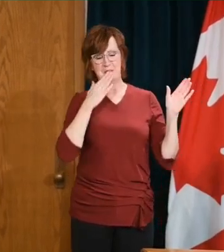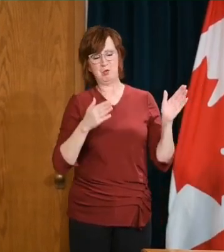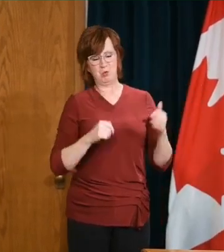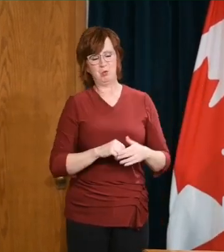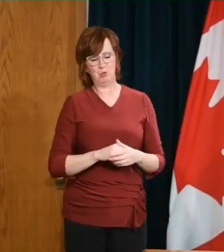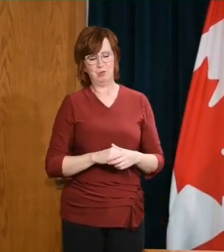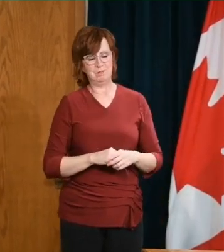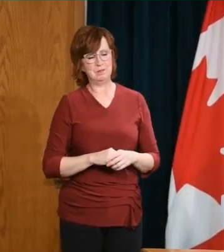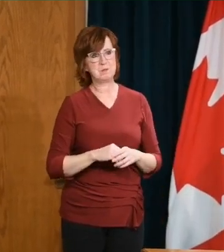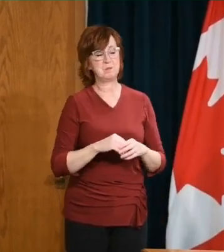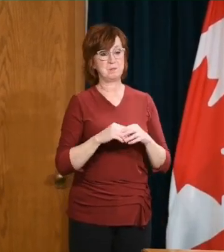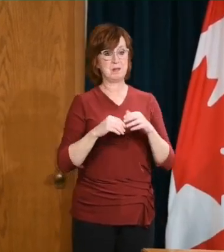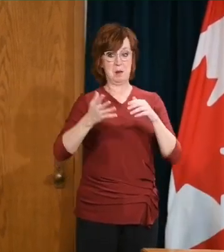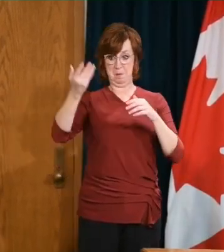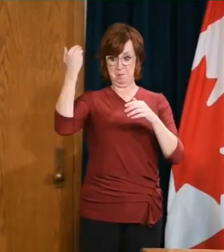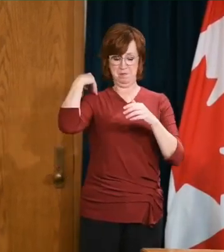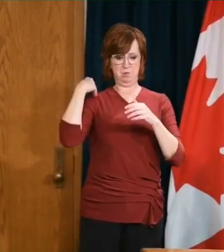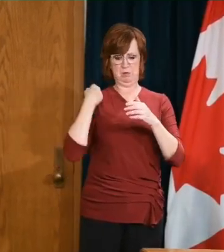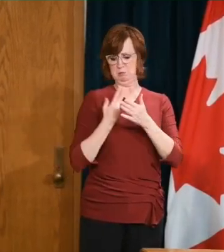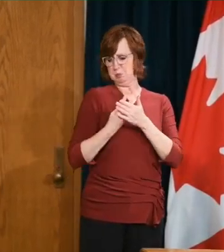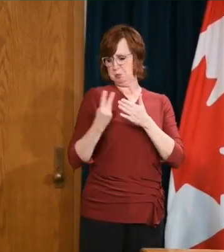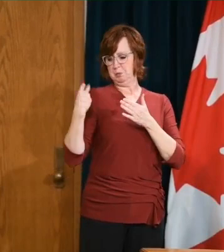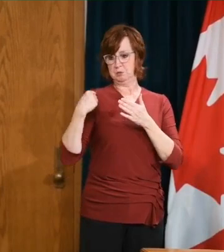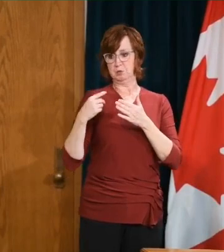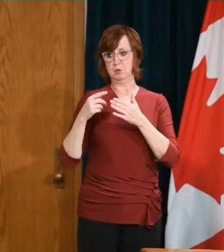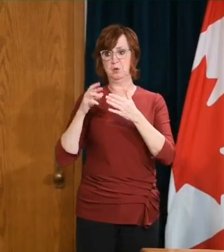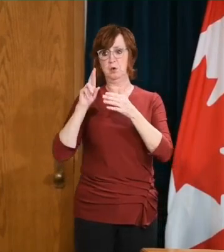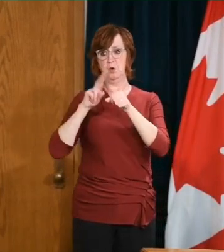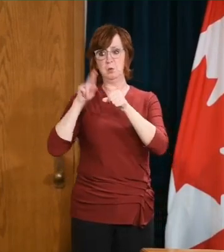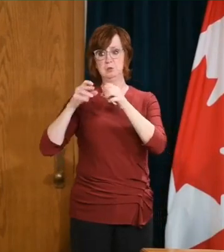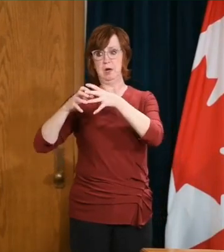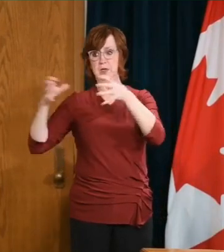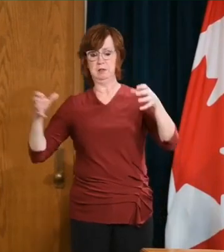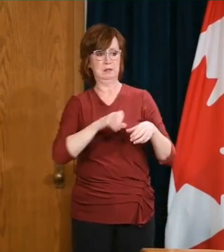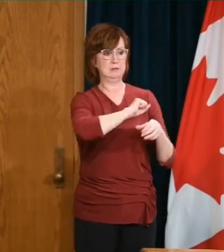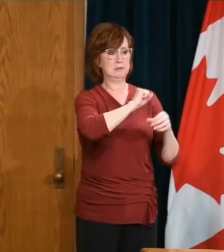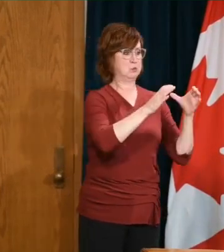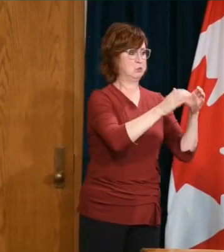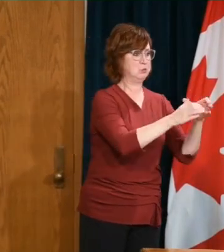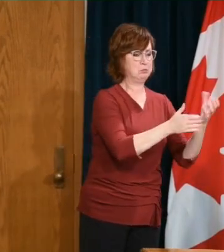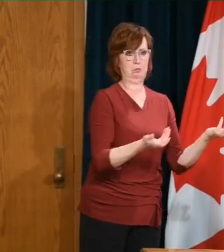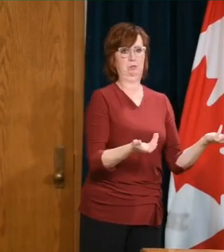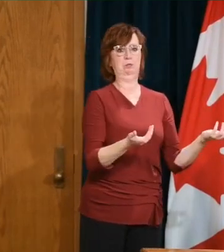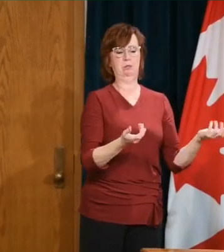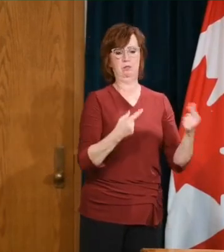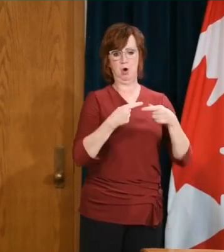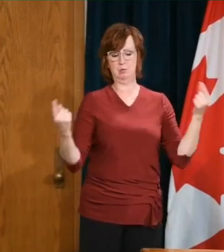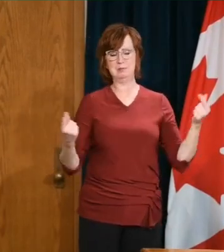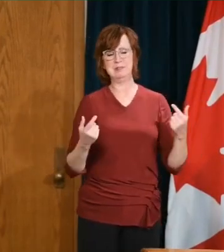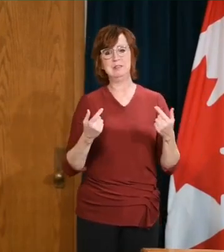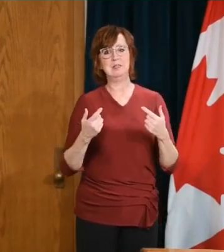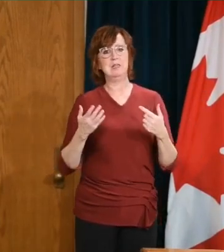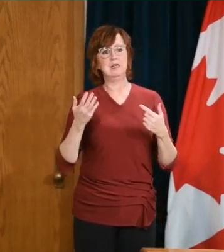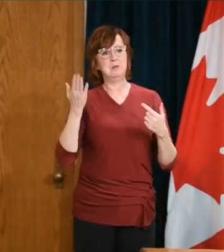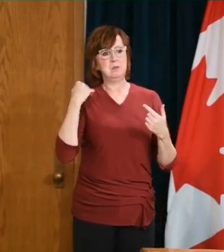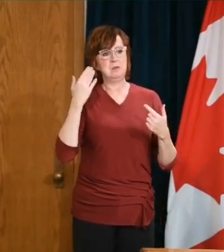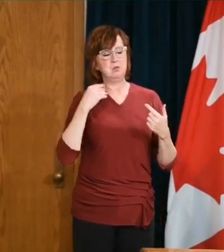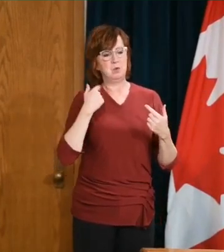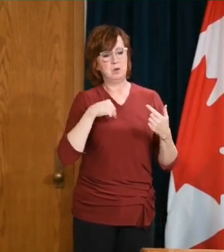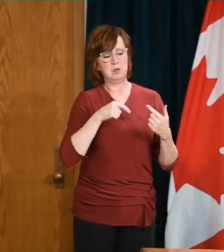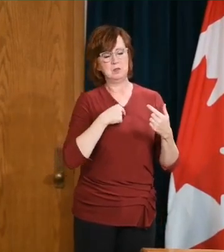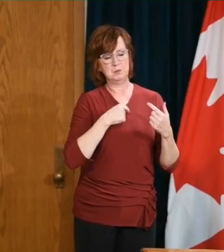Regina had more cases than Saskatoon like 2 weeks ago. Part of the explanation historically was if there's large